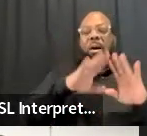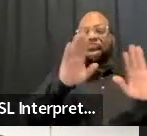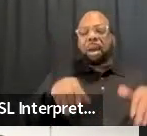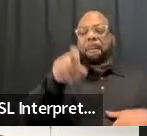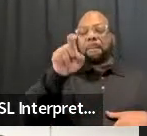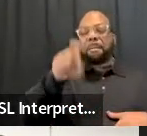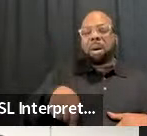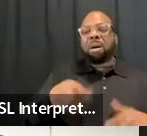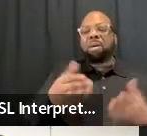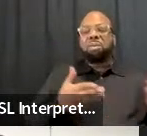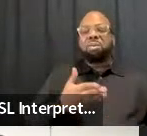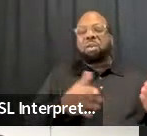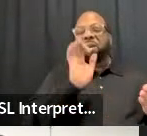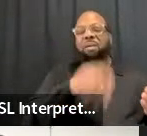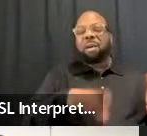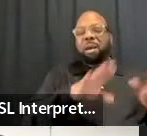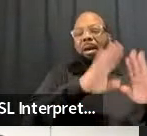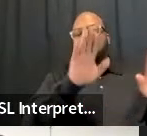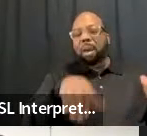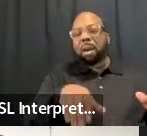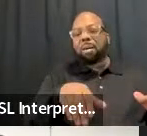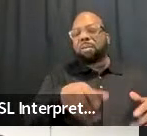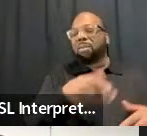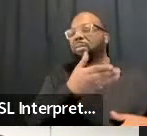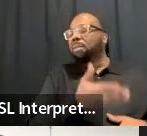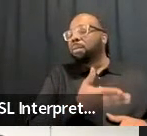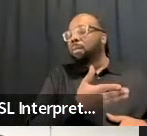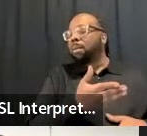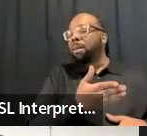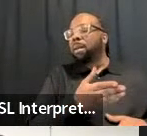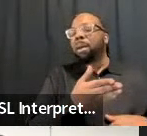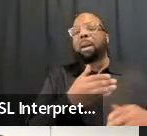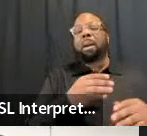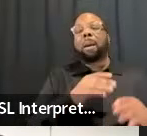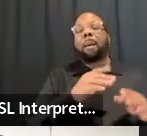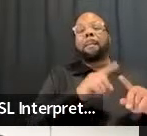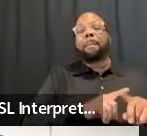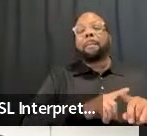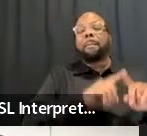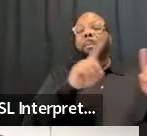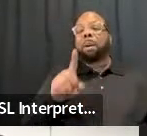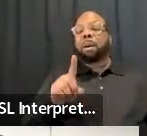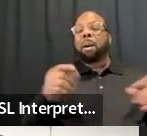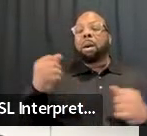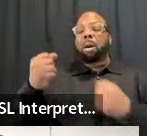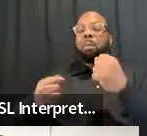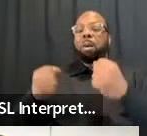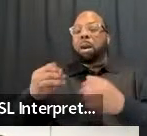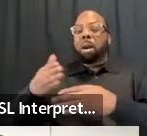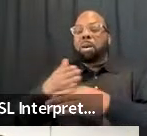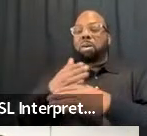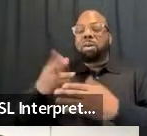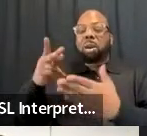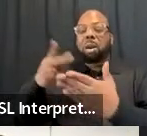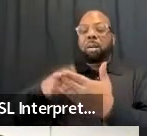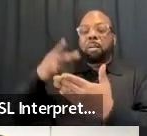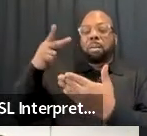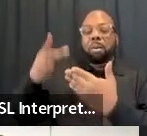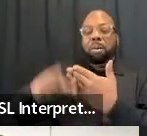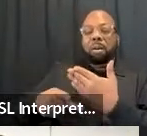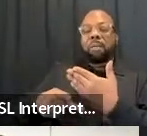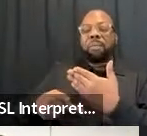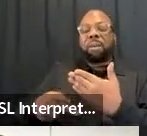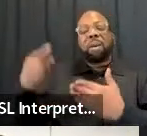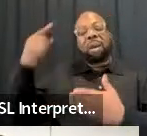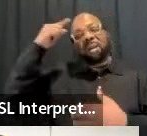serve that residential use. However, with our car share program, we began to pilot the concept